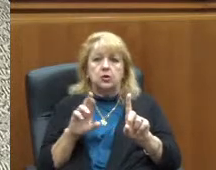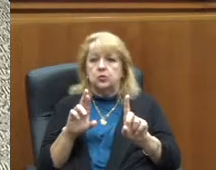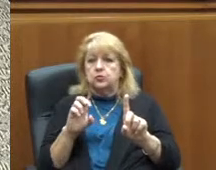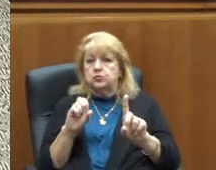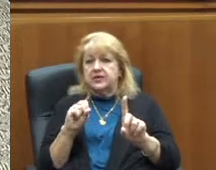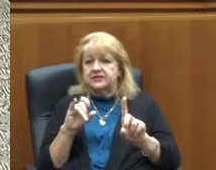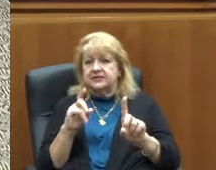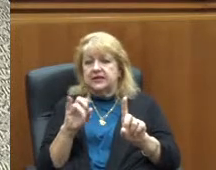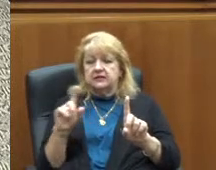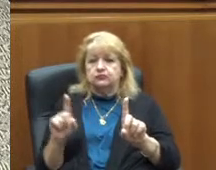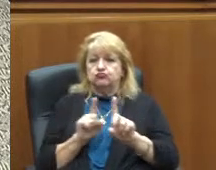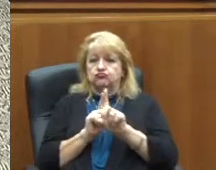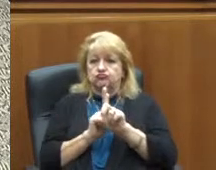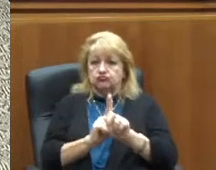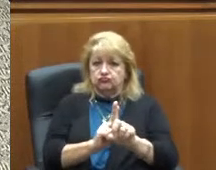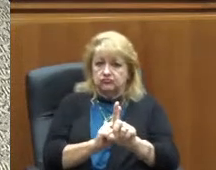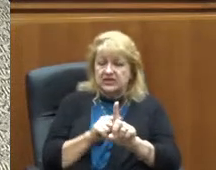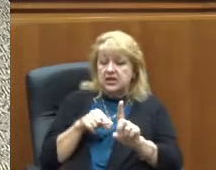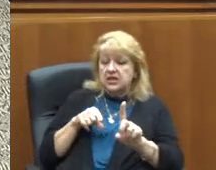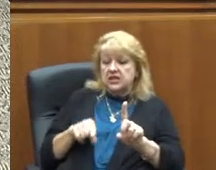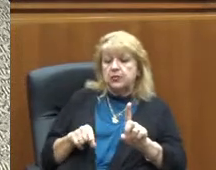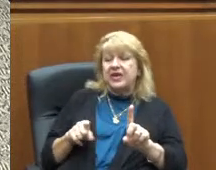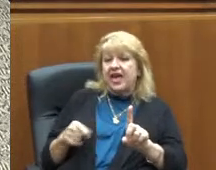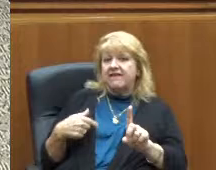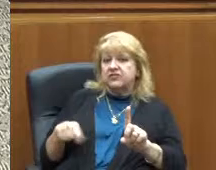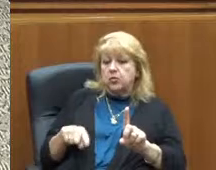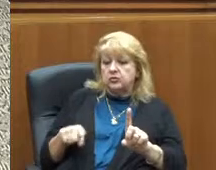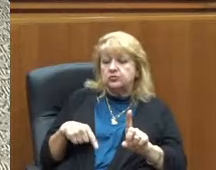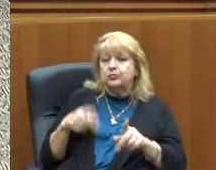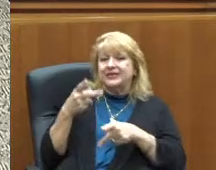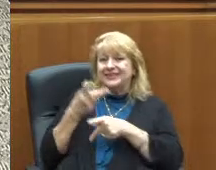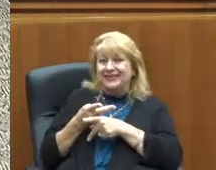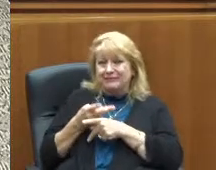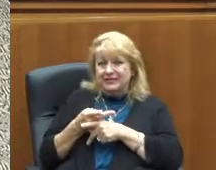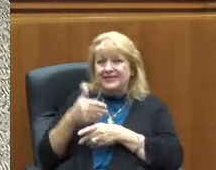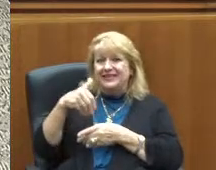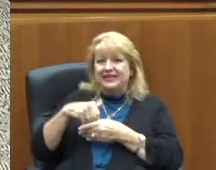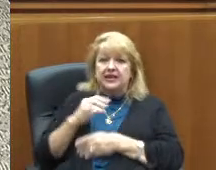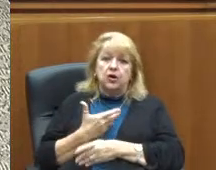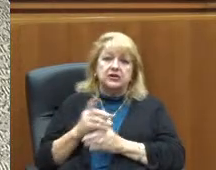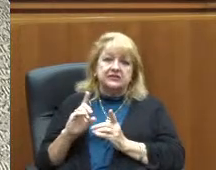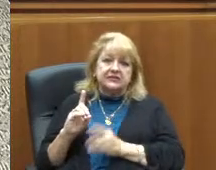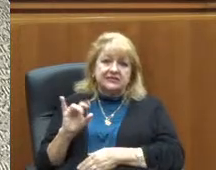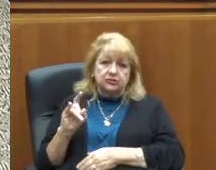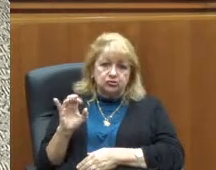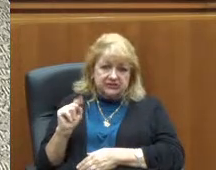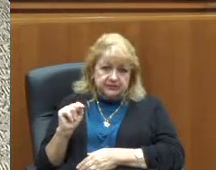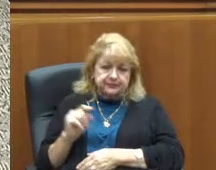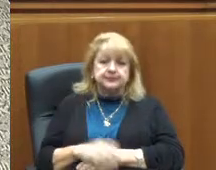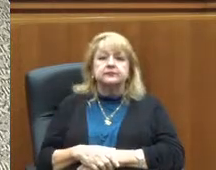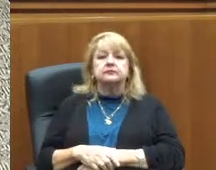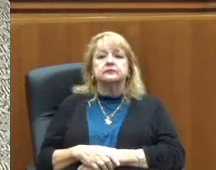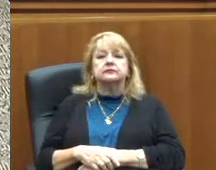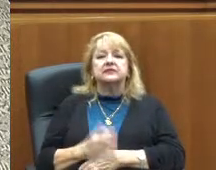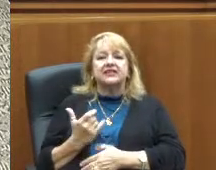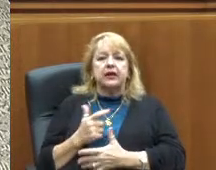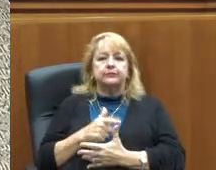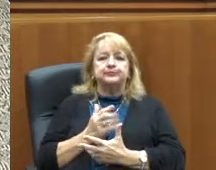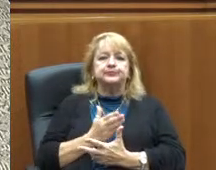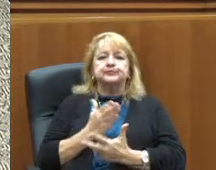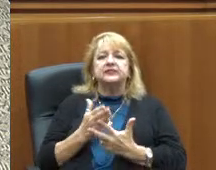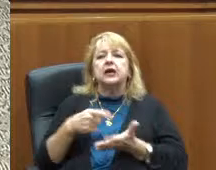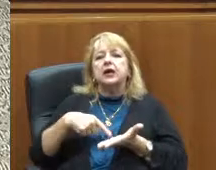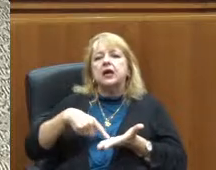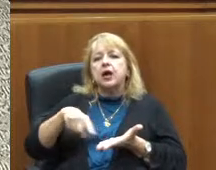So we will be able to retain those residents into our district. Moving on to our compensation